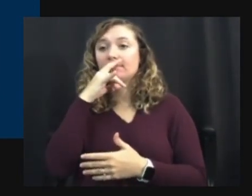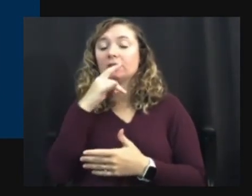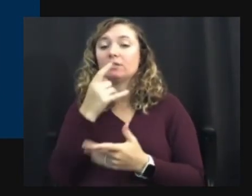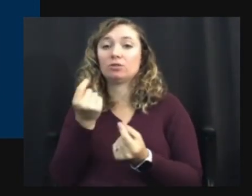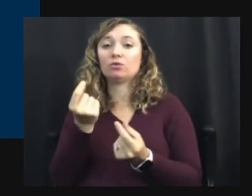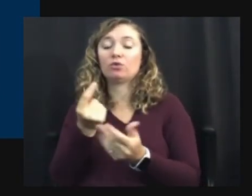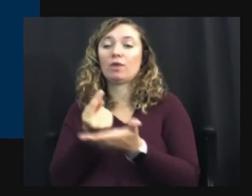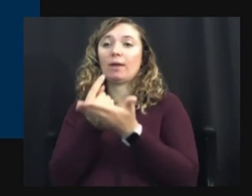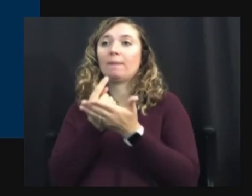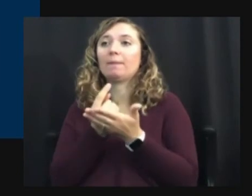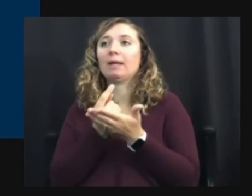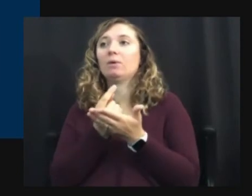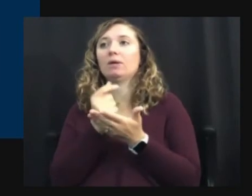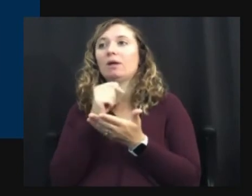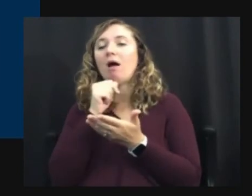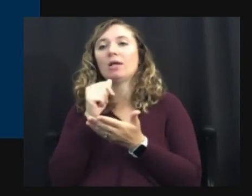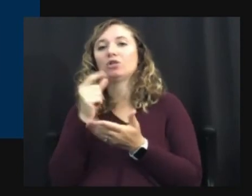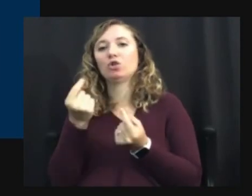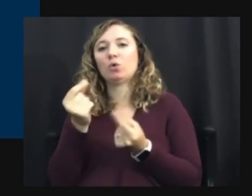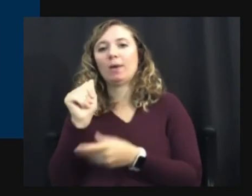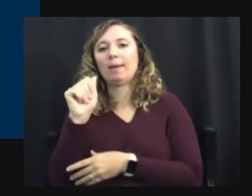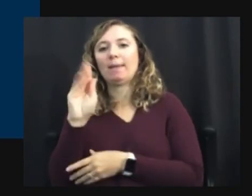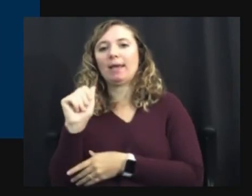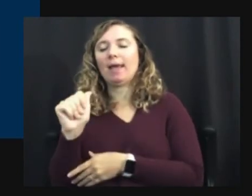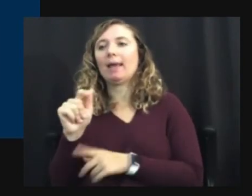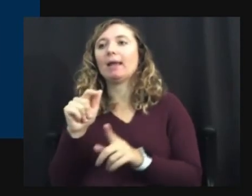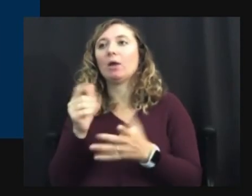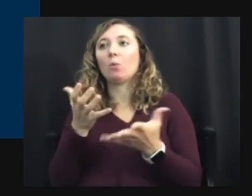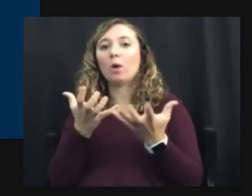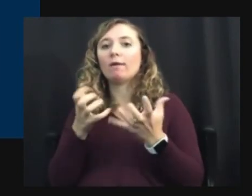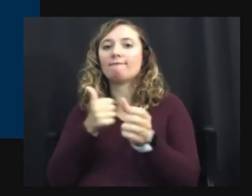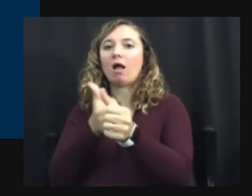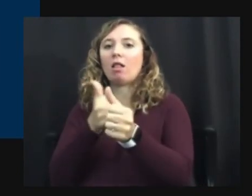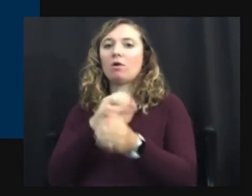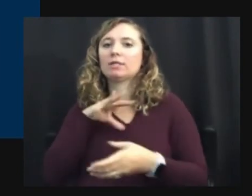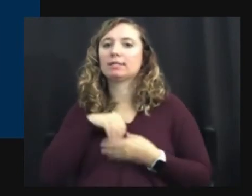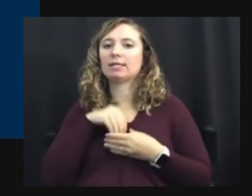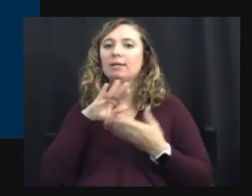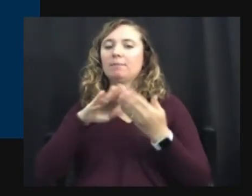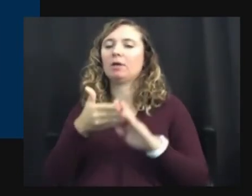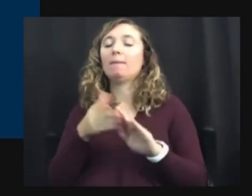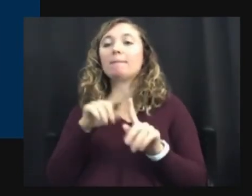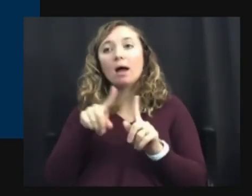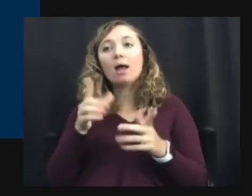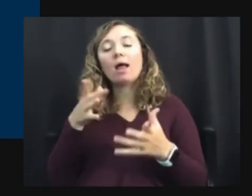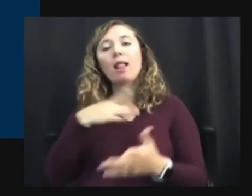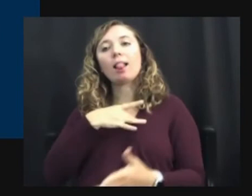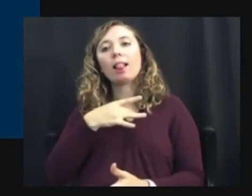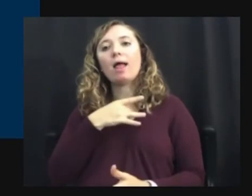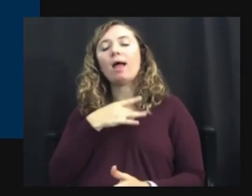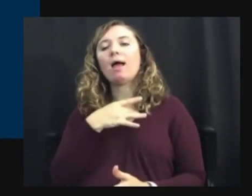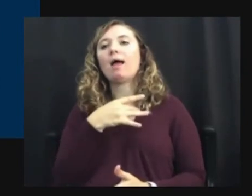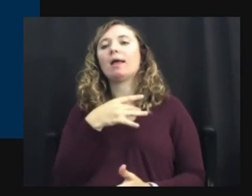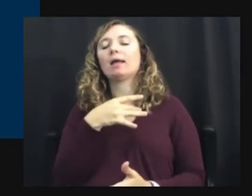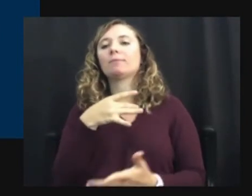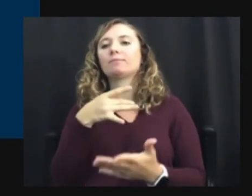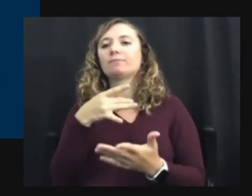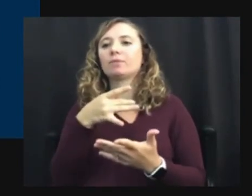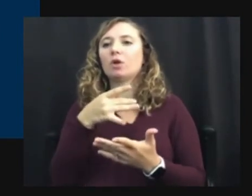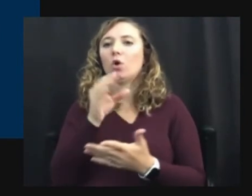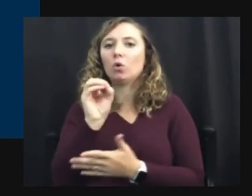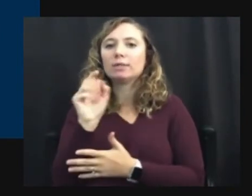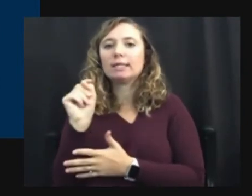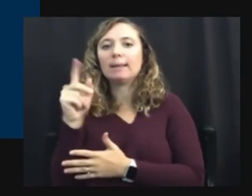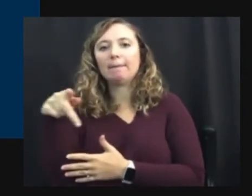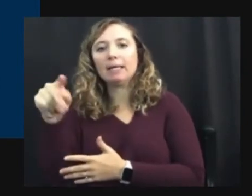of the autistic community. I do, however, support early intervention, OT, PT, and speech. What makes you